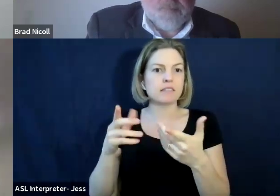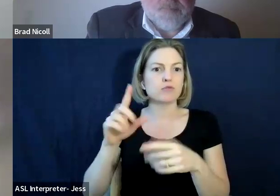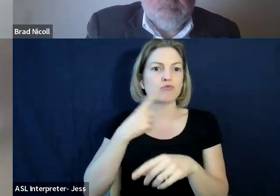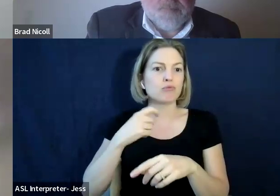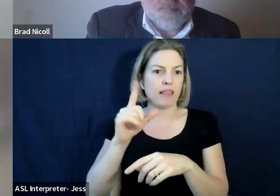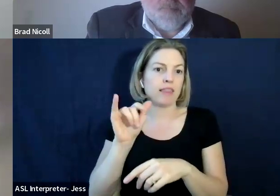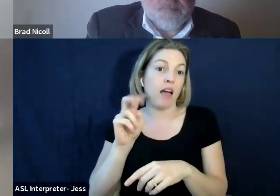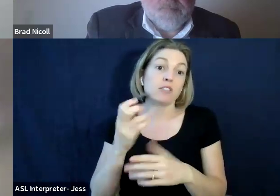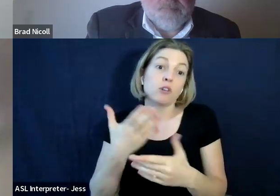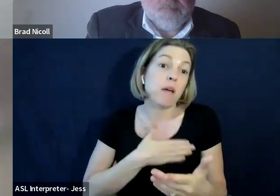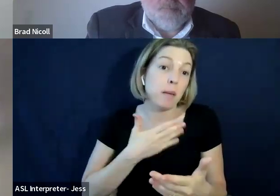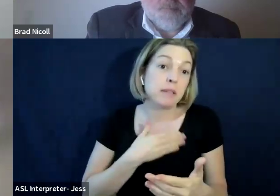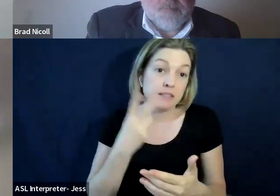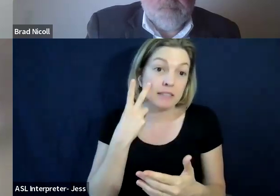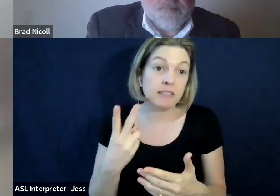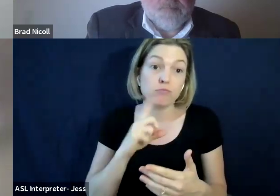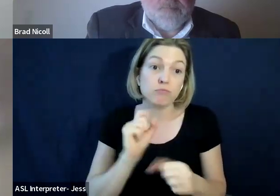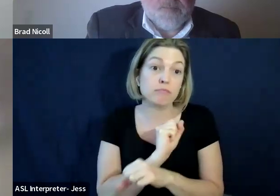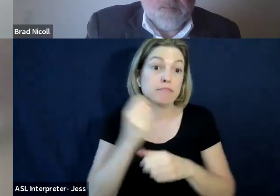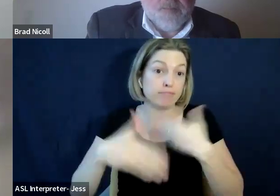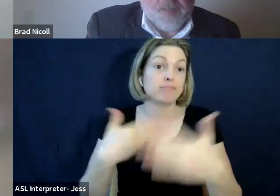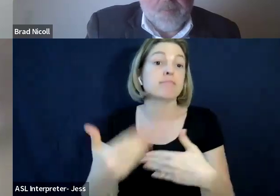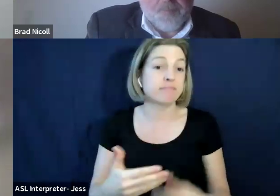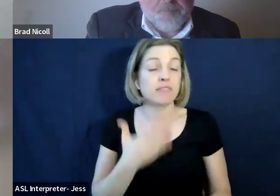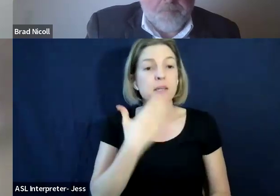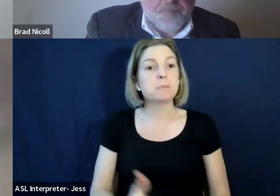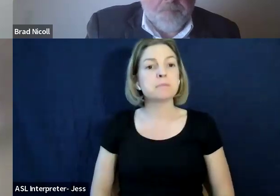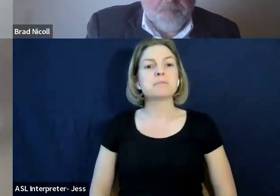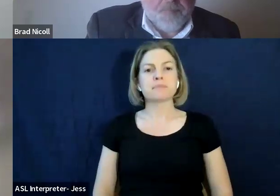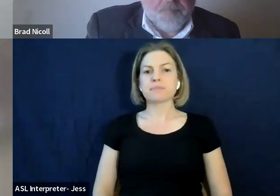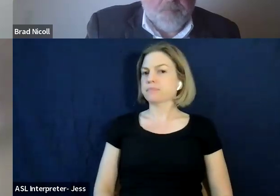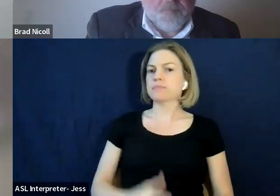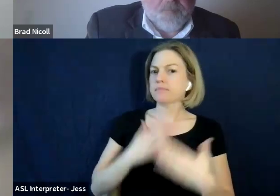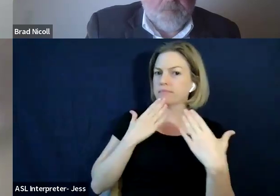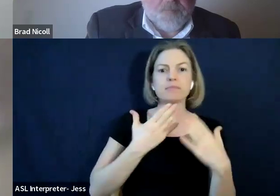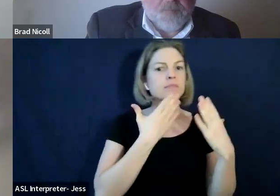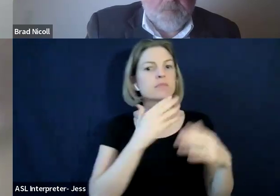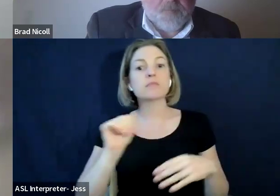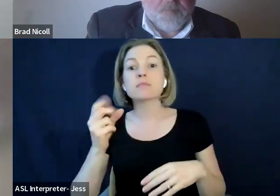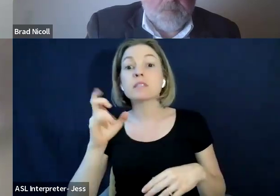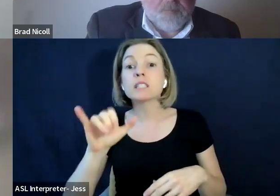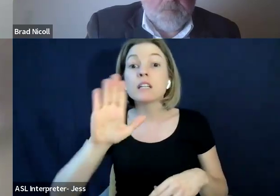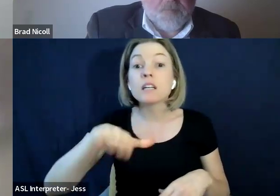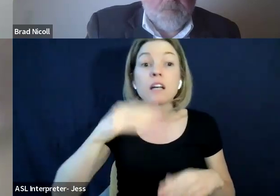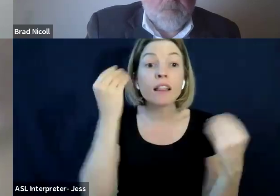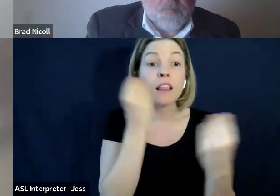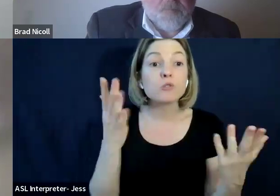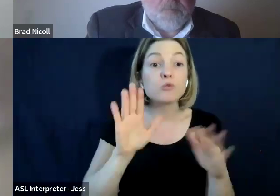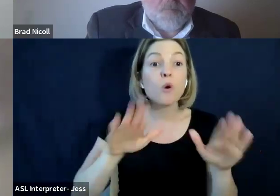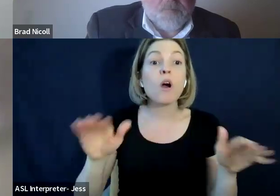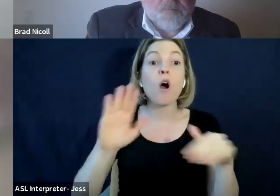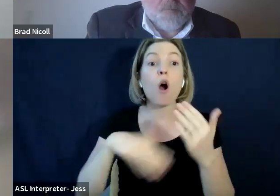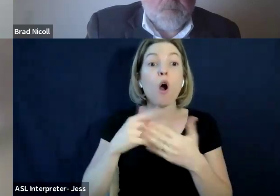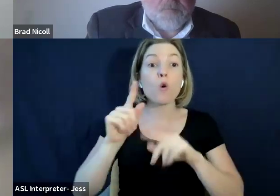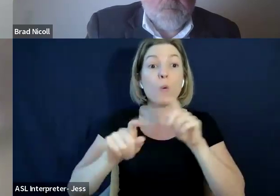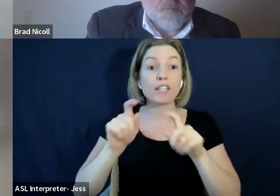I'm very glad to see that this is being done. Thank you. Thank you. Thank you. Just as a FYI, all the questions